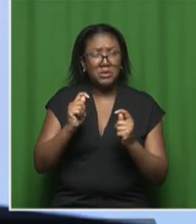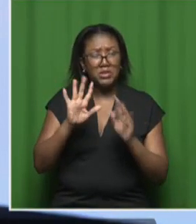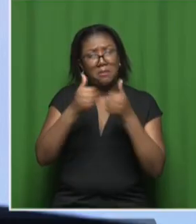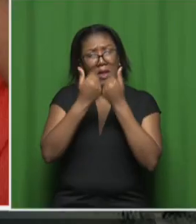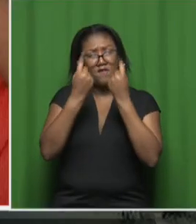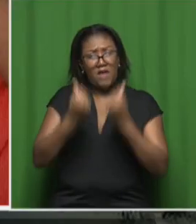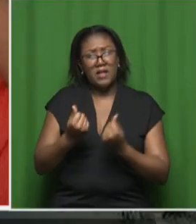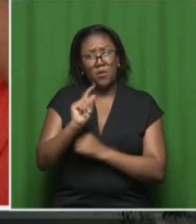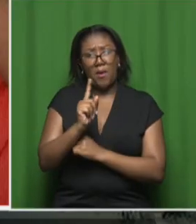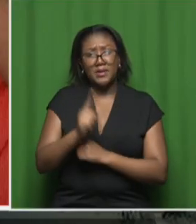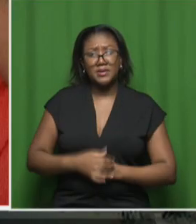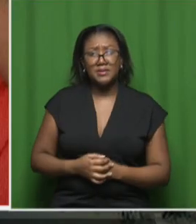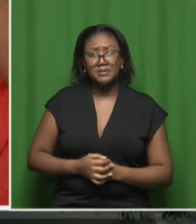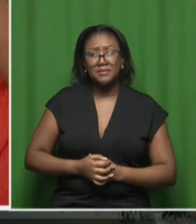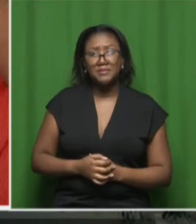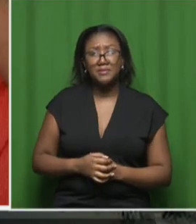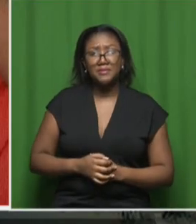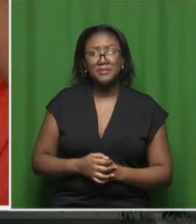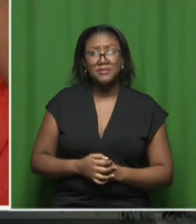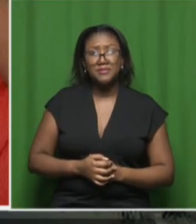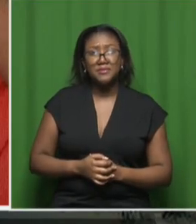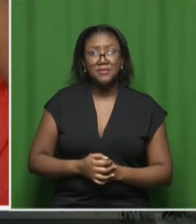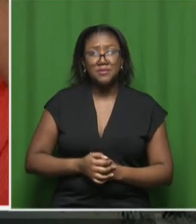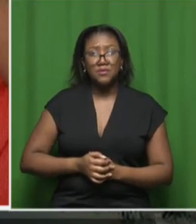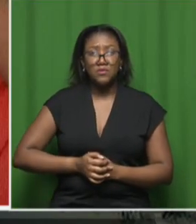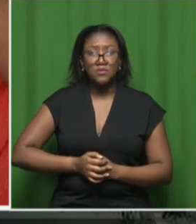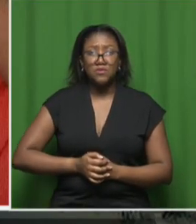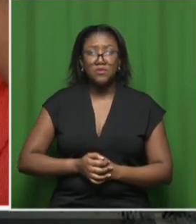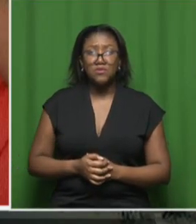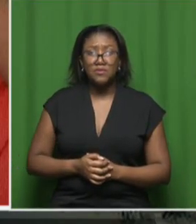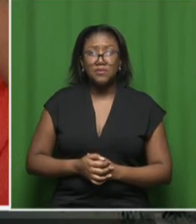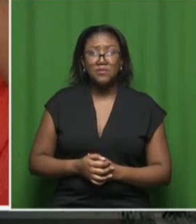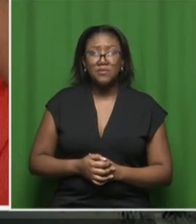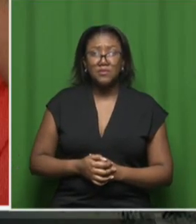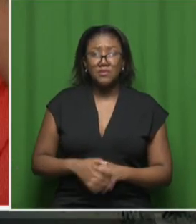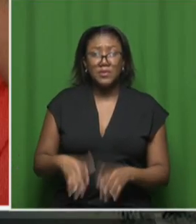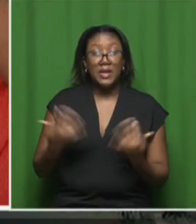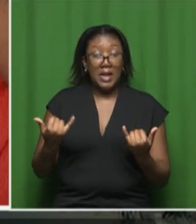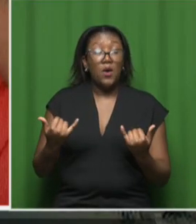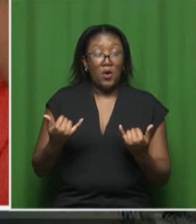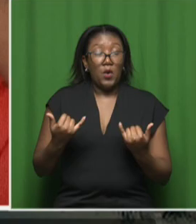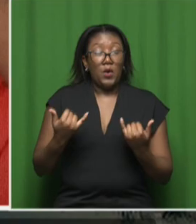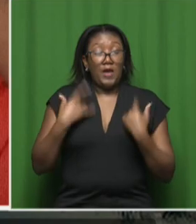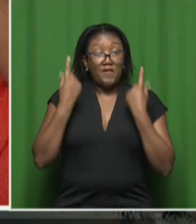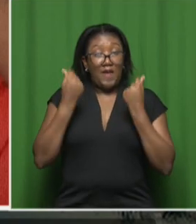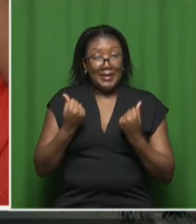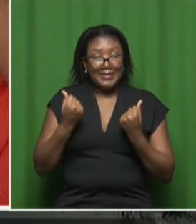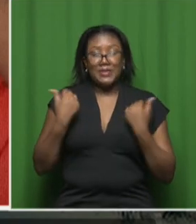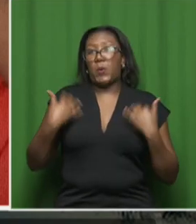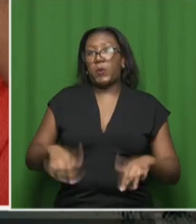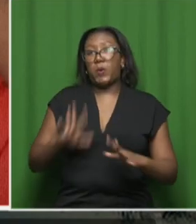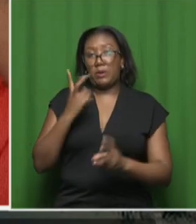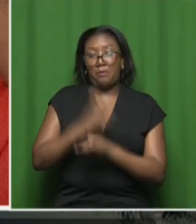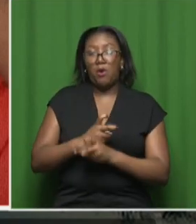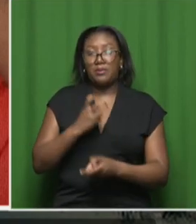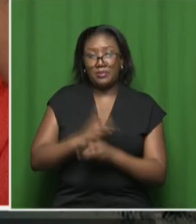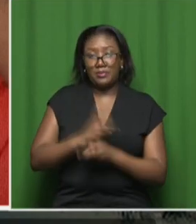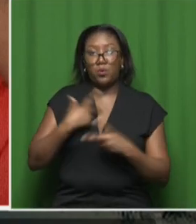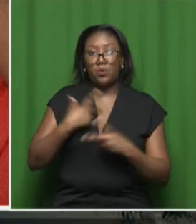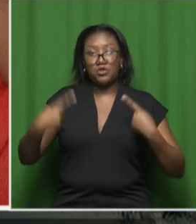The challenges in finance. Yeah. I would say we struggle a lot. We struggle a lot